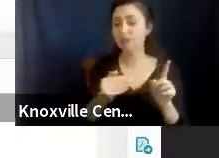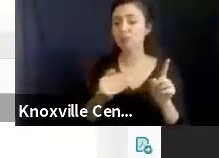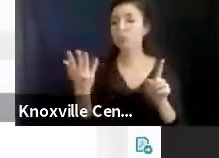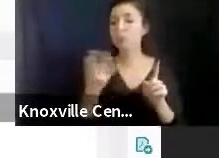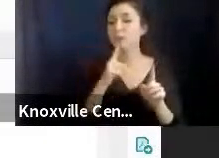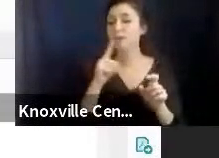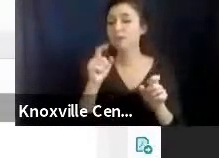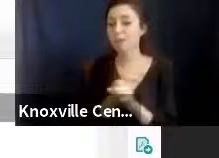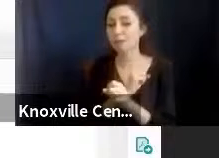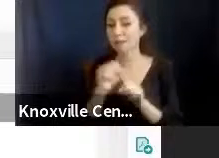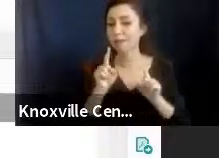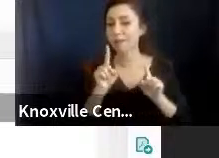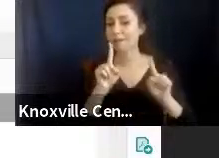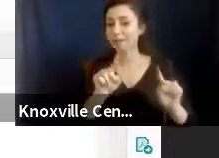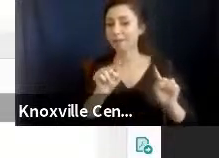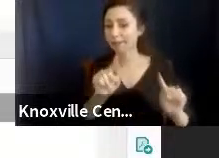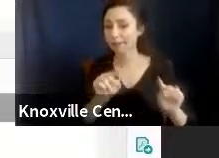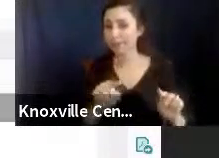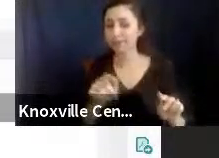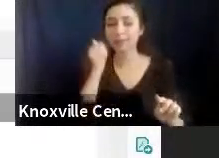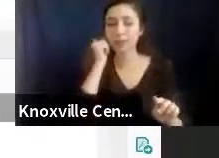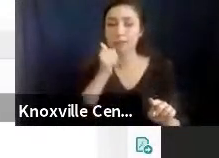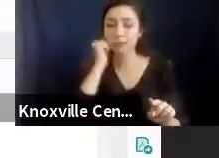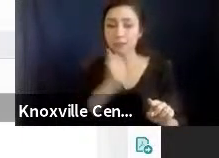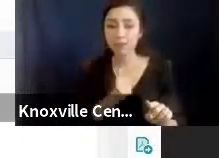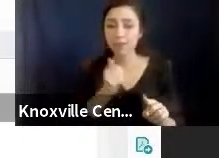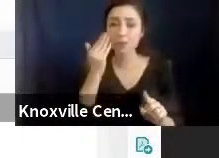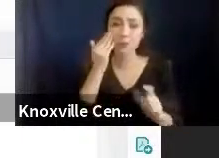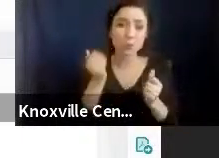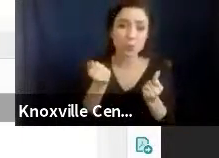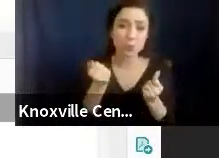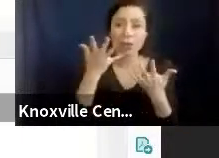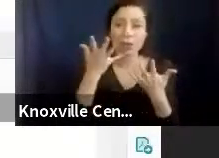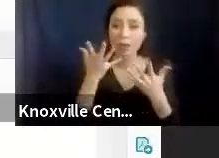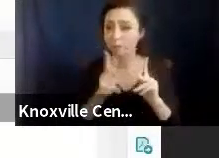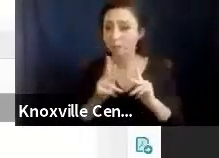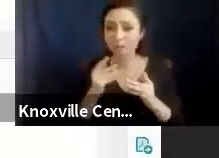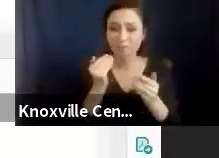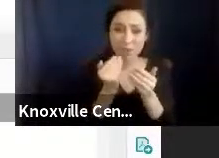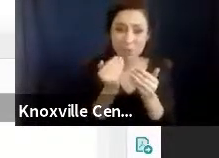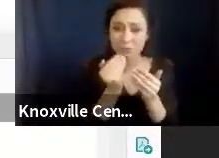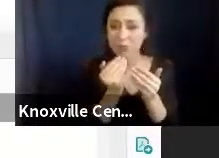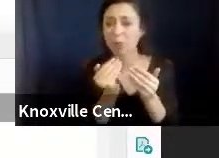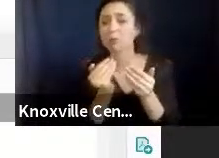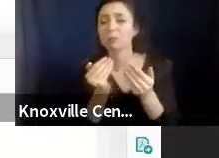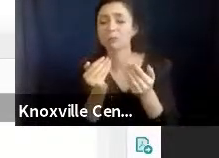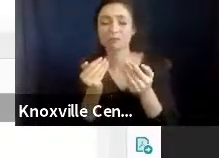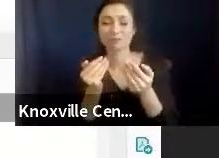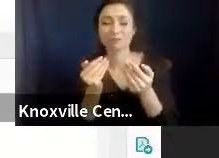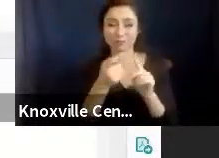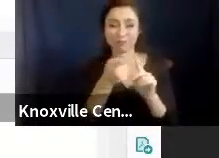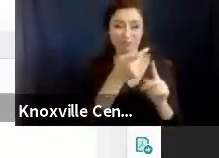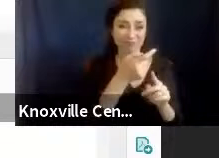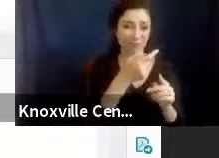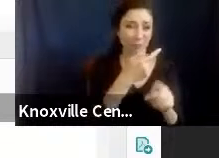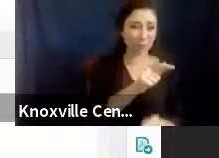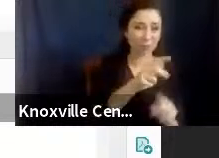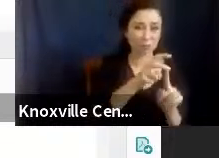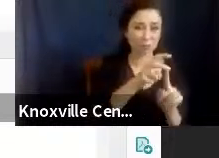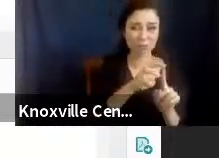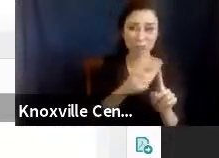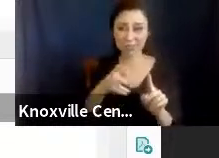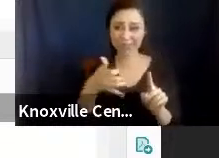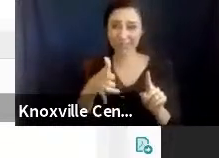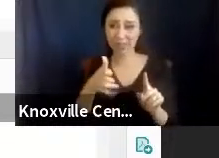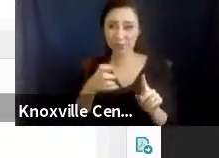actual attendance rate is from day to day, so we know how close we are as a county, moving from the green, let's say, to the